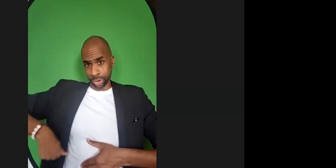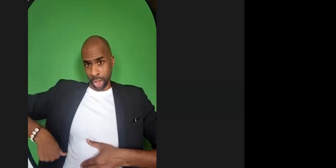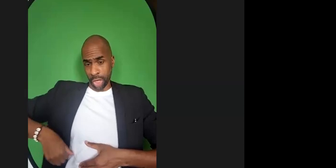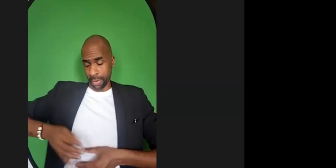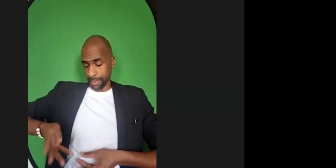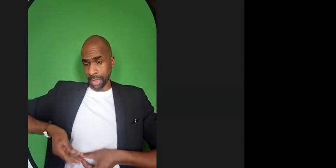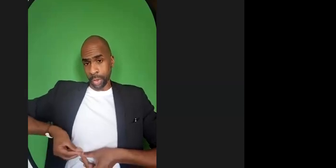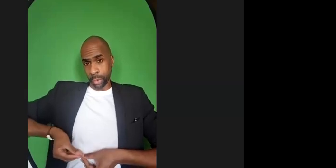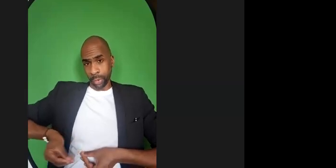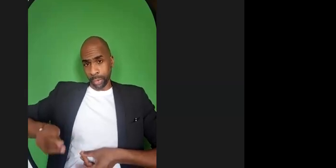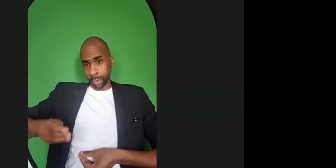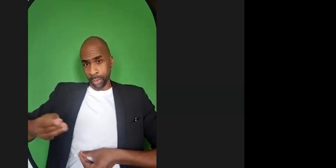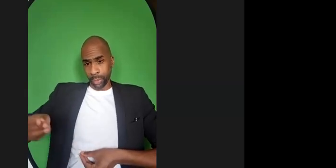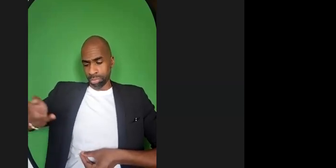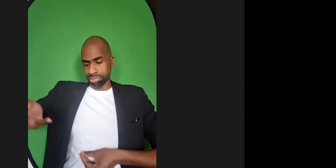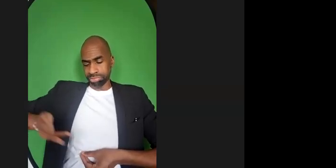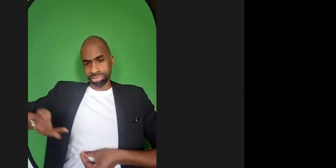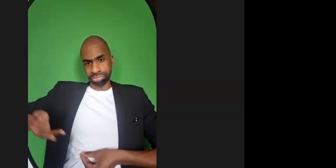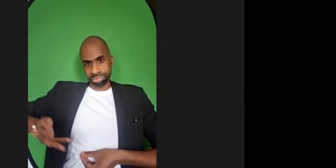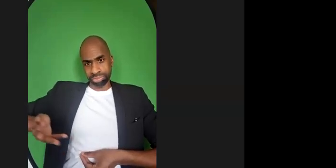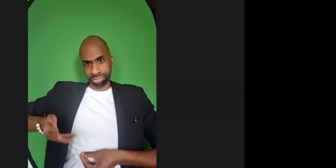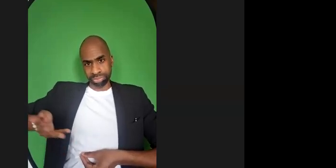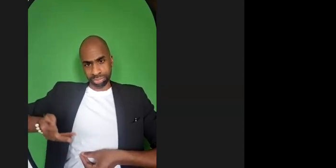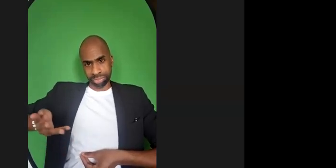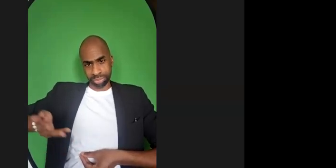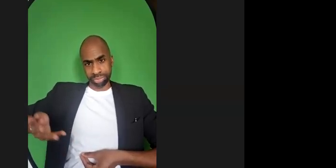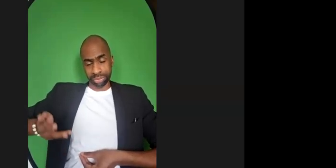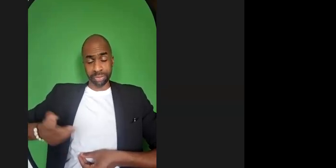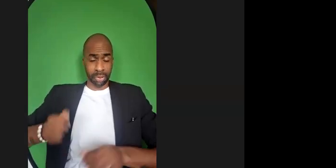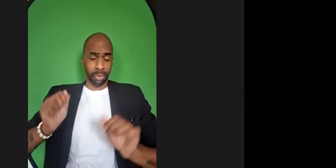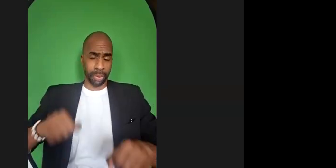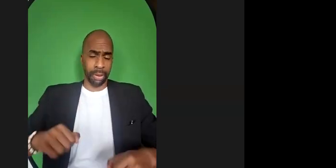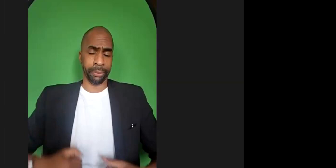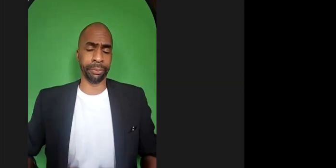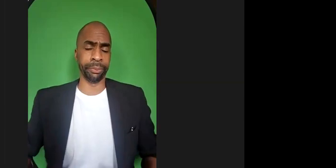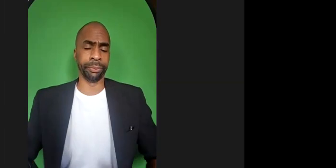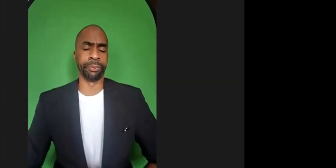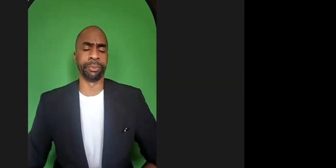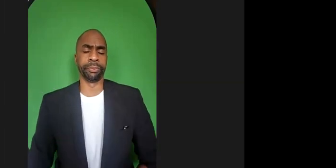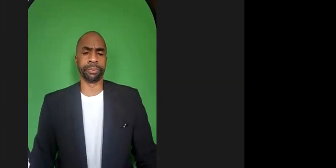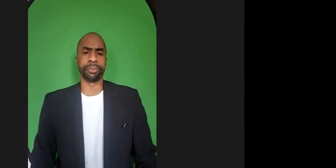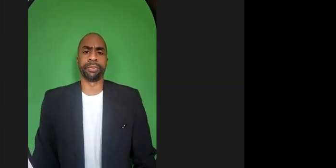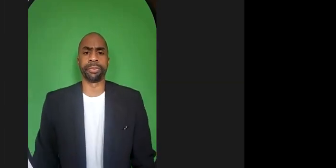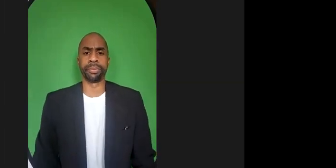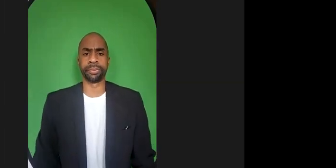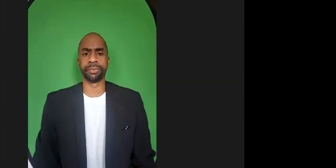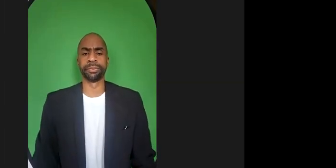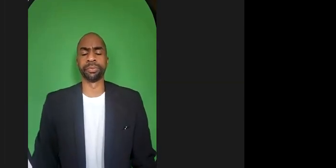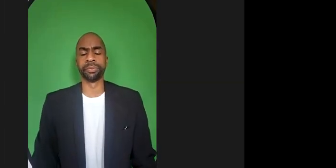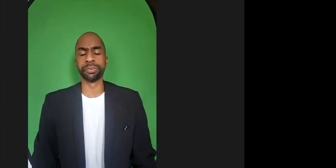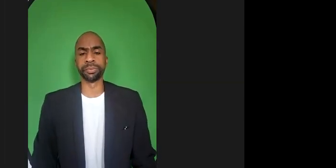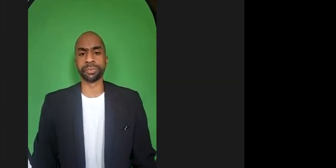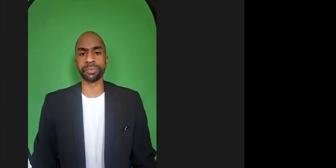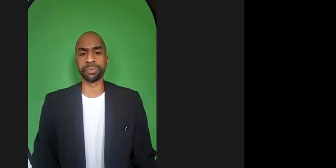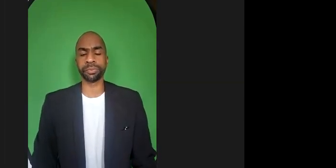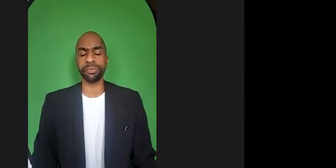into the stomach, and artificial nutrition can be delivered that way that can supplement or replace what people are eating by